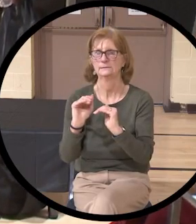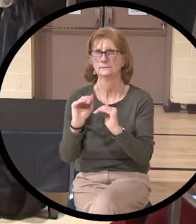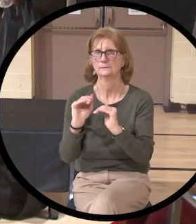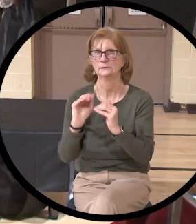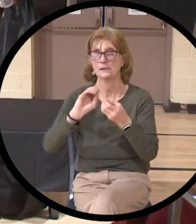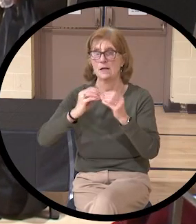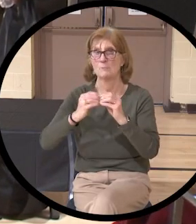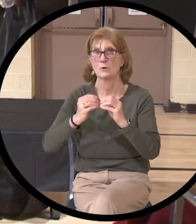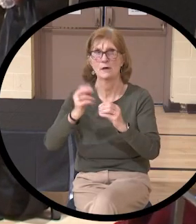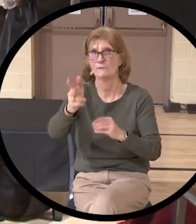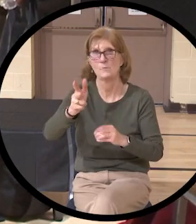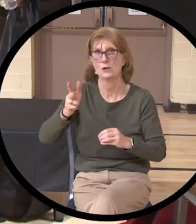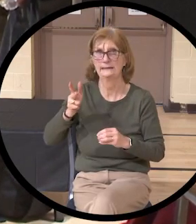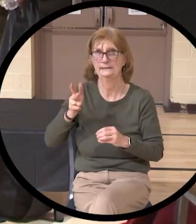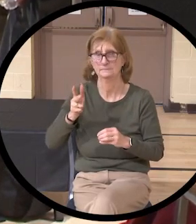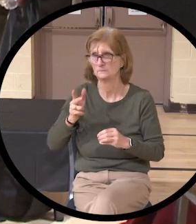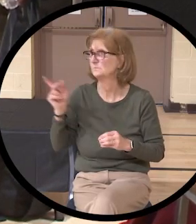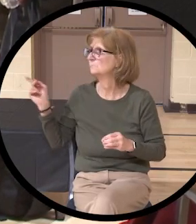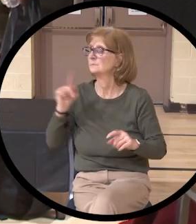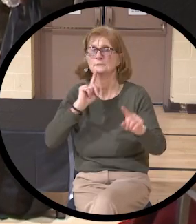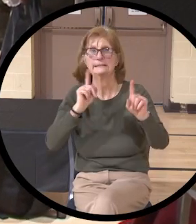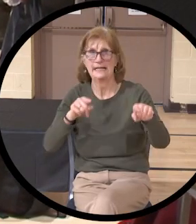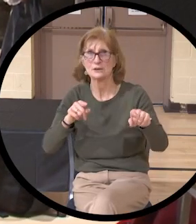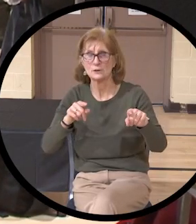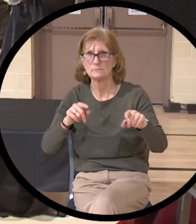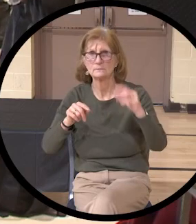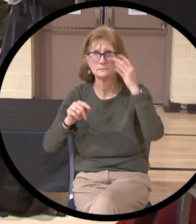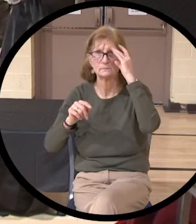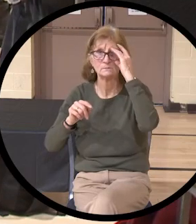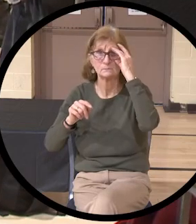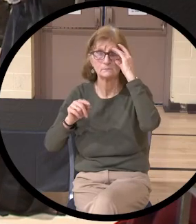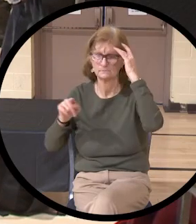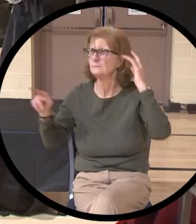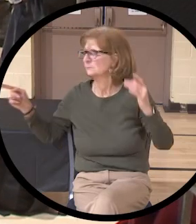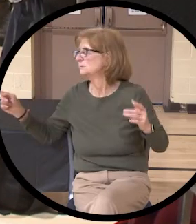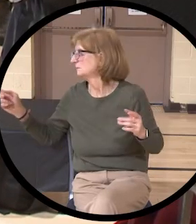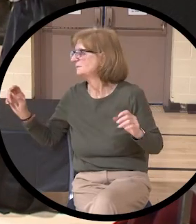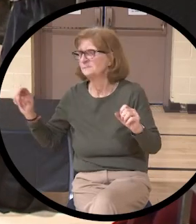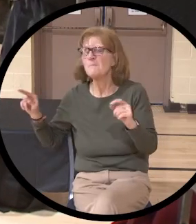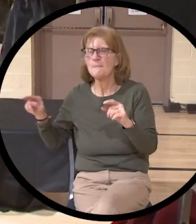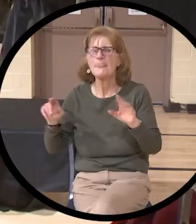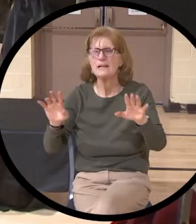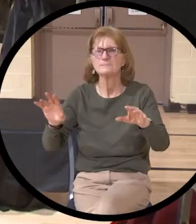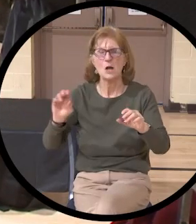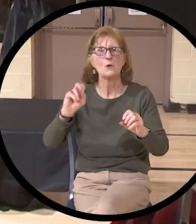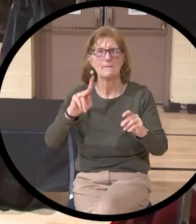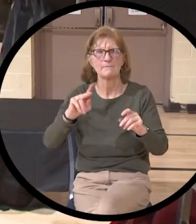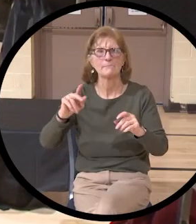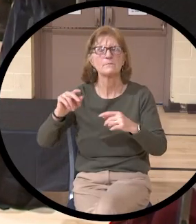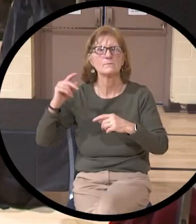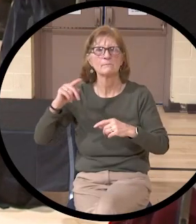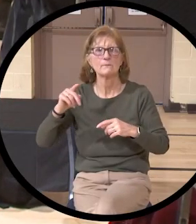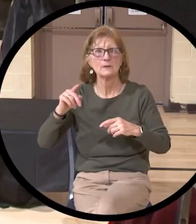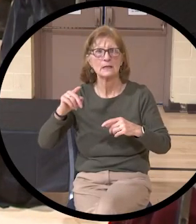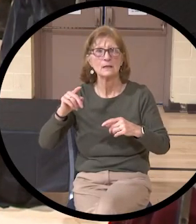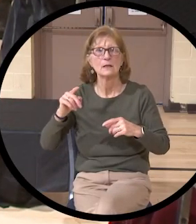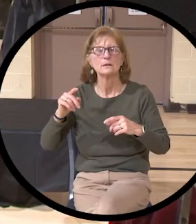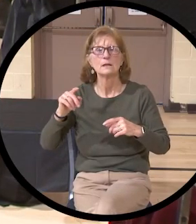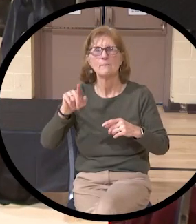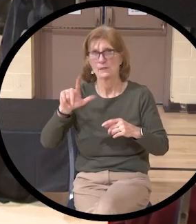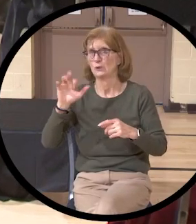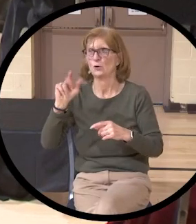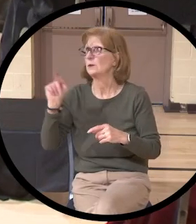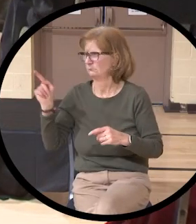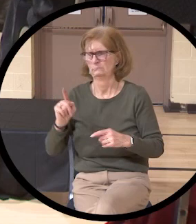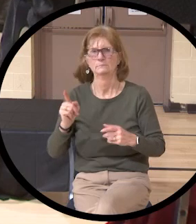Sure. So again, just for folks on, I guess folks on Zoom can see the question, but for anybody who did not hear Laura, although she